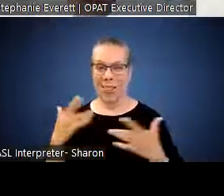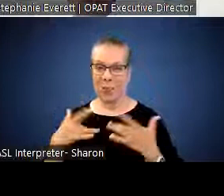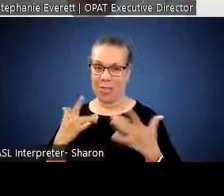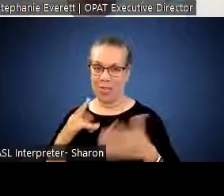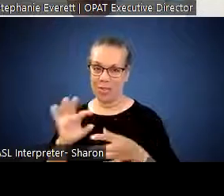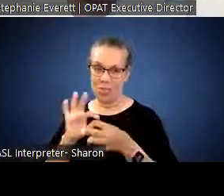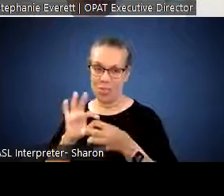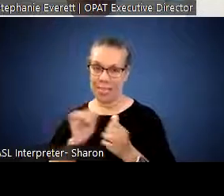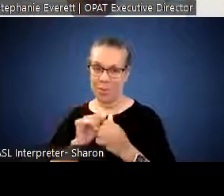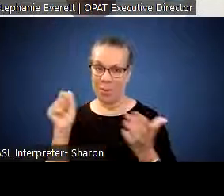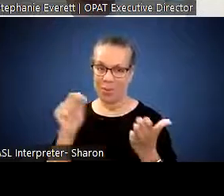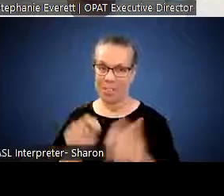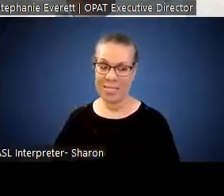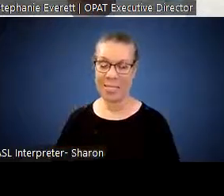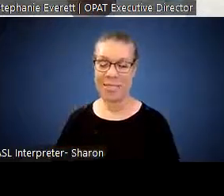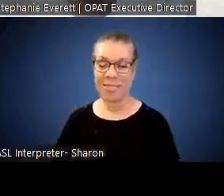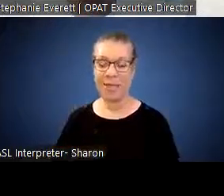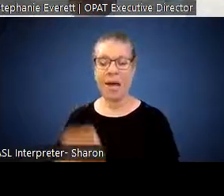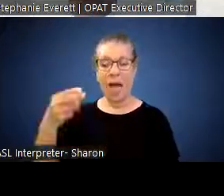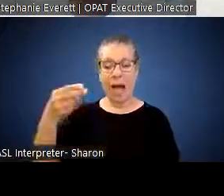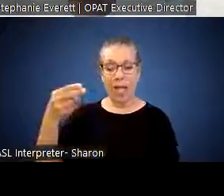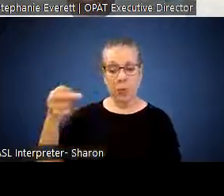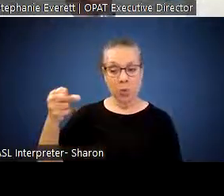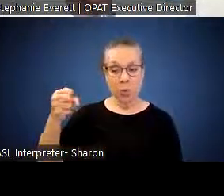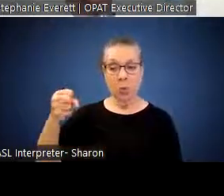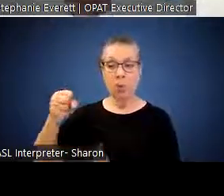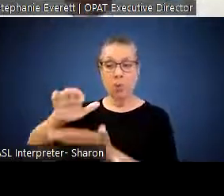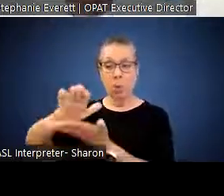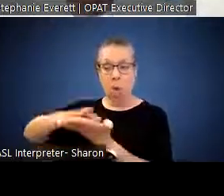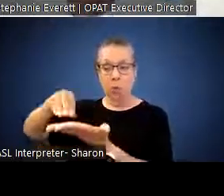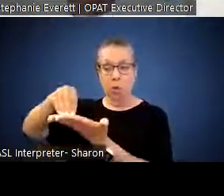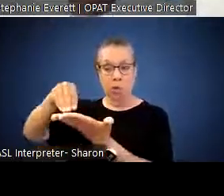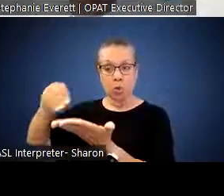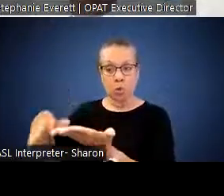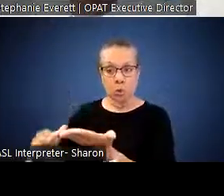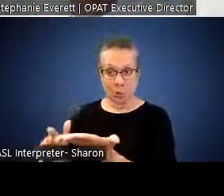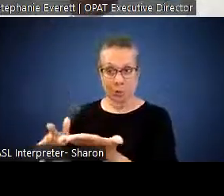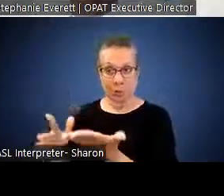for high school and college students in